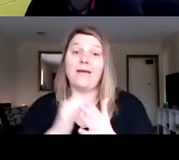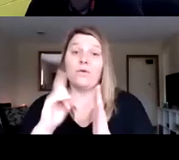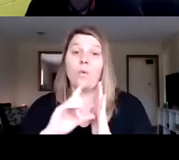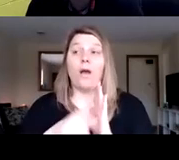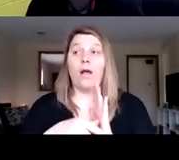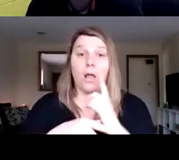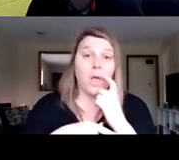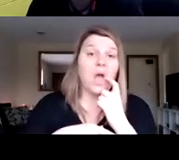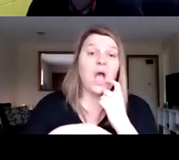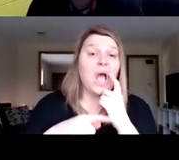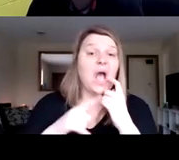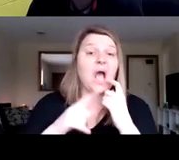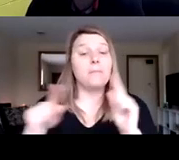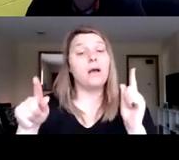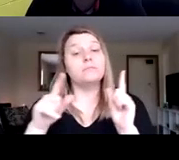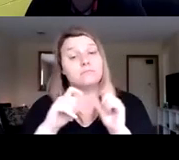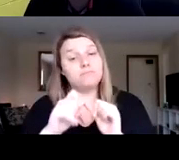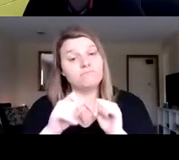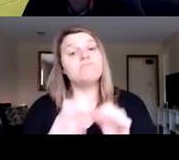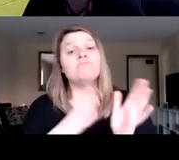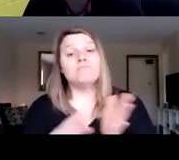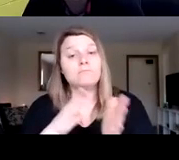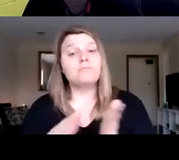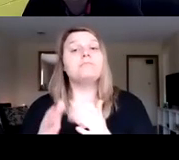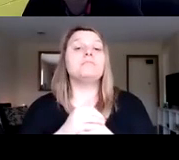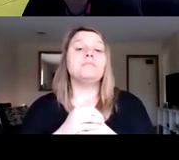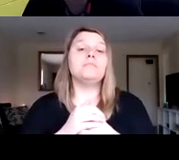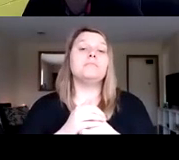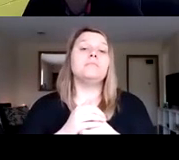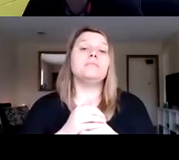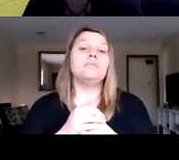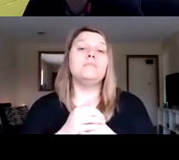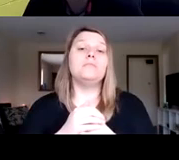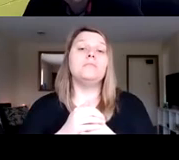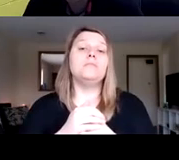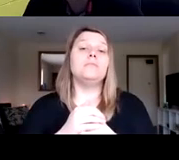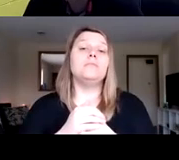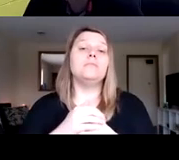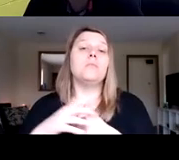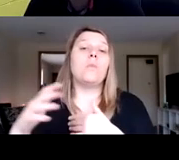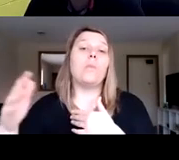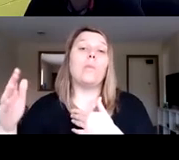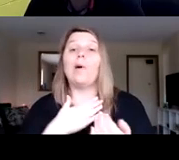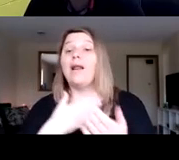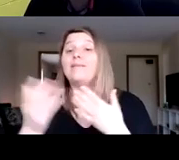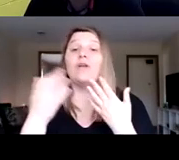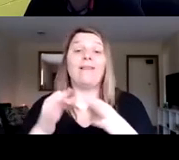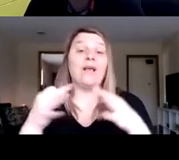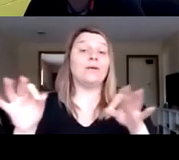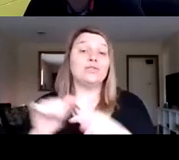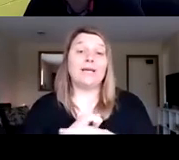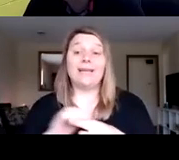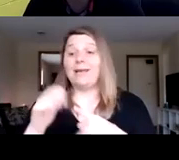it, continue that planning, continue that vigilance. whatever that language that you're training in or